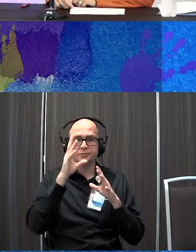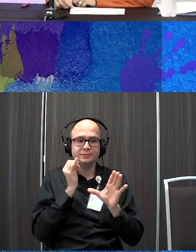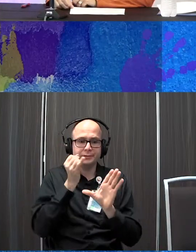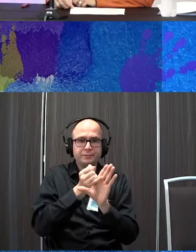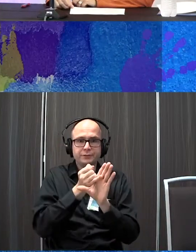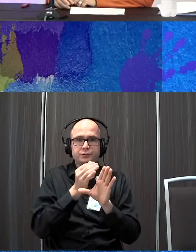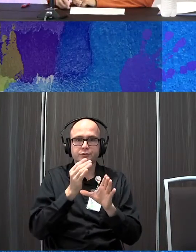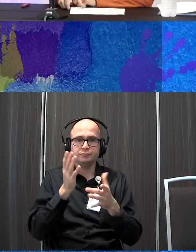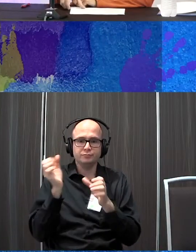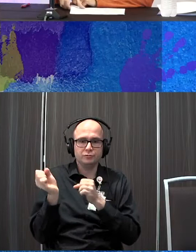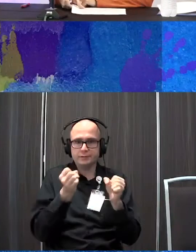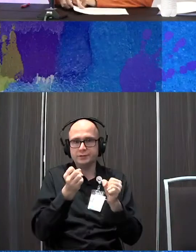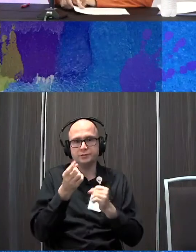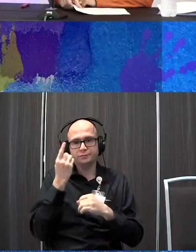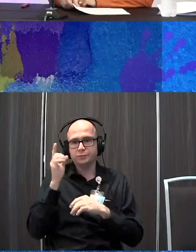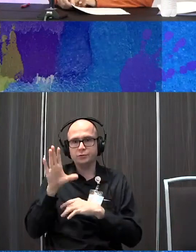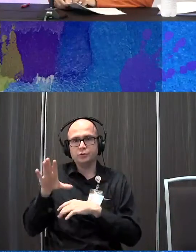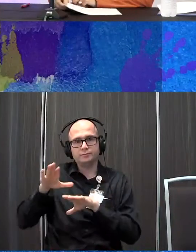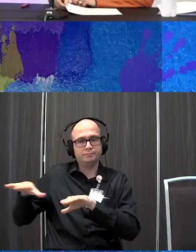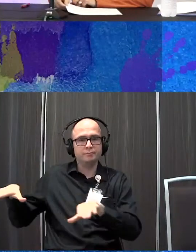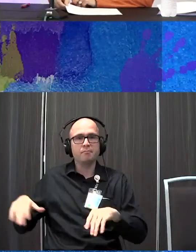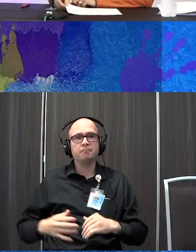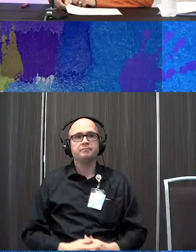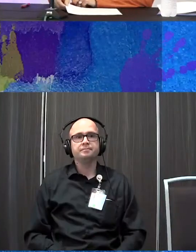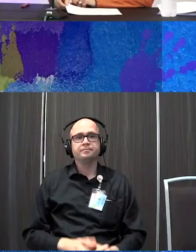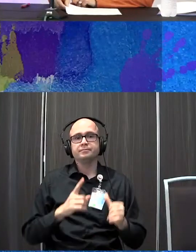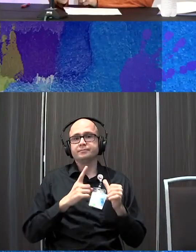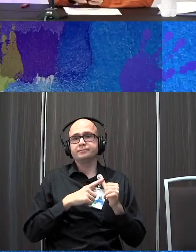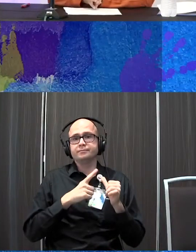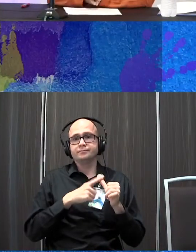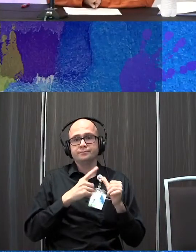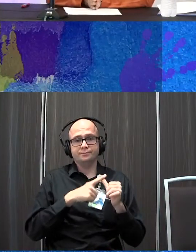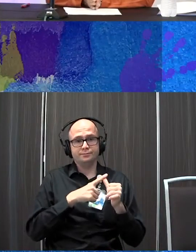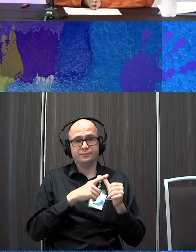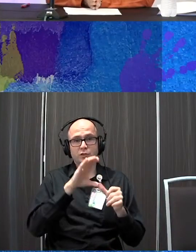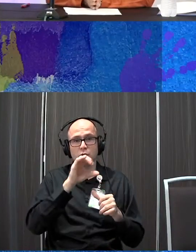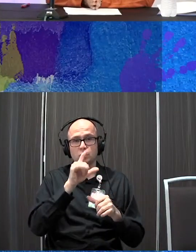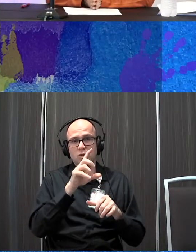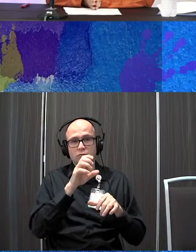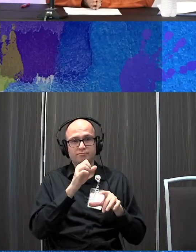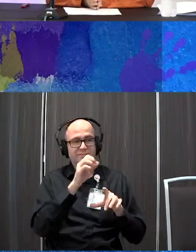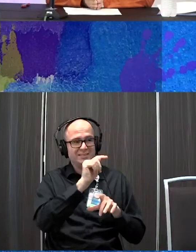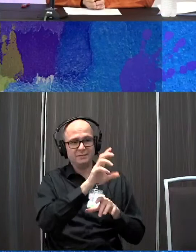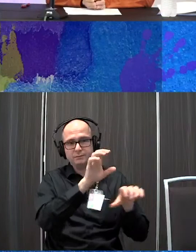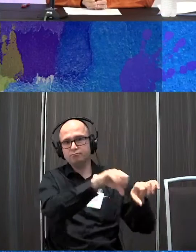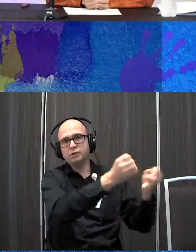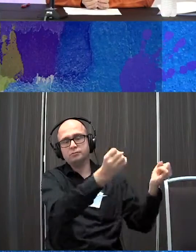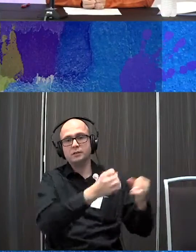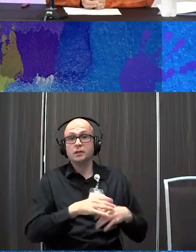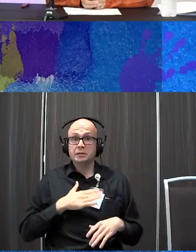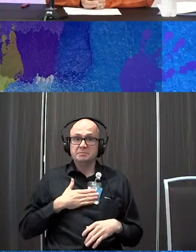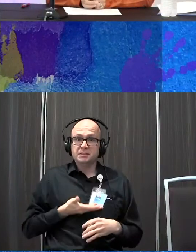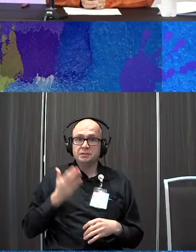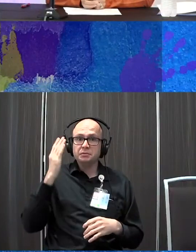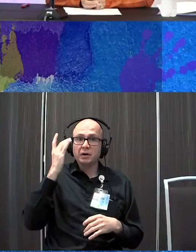and strategies that you need. So the first one, Cole broke the TV. He was really upset because he was trying